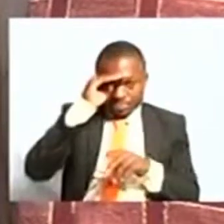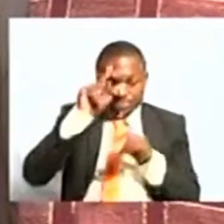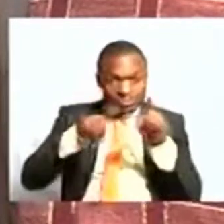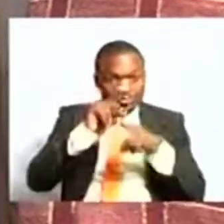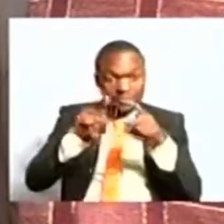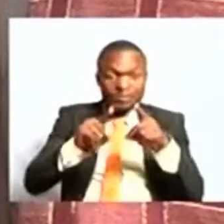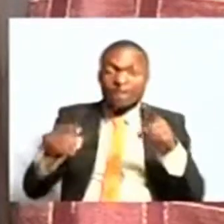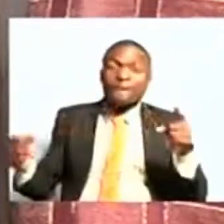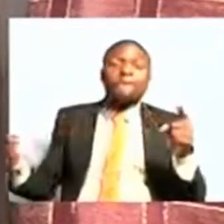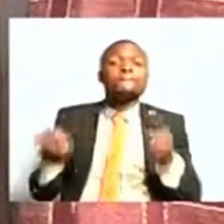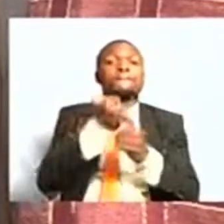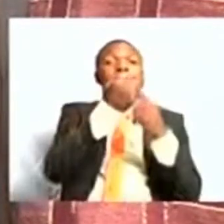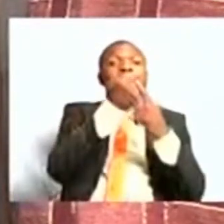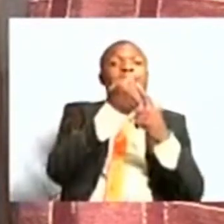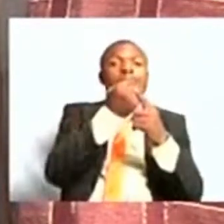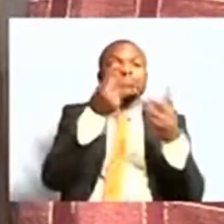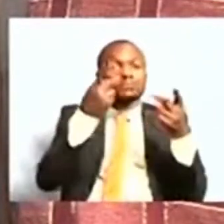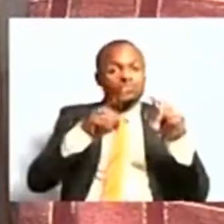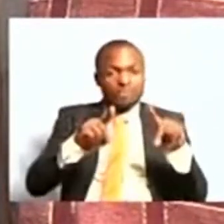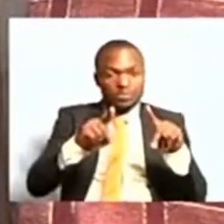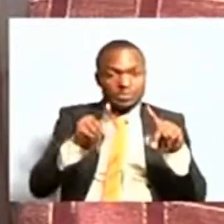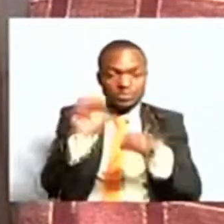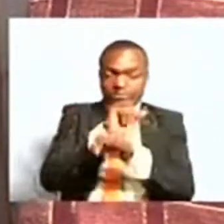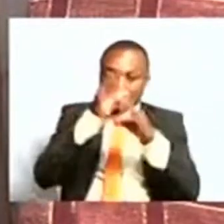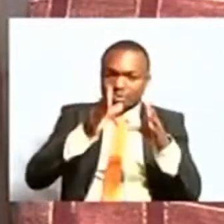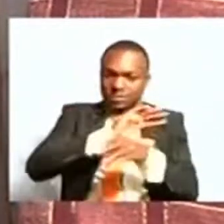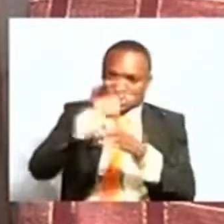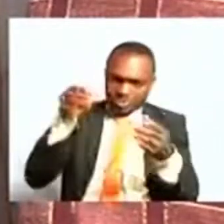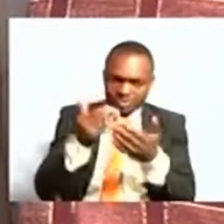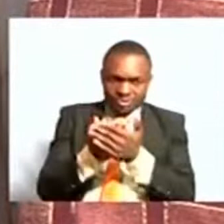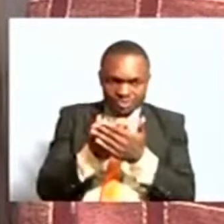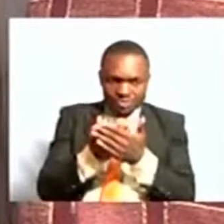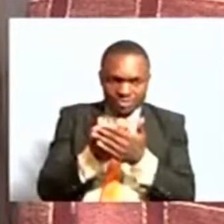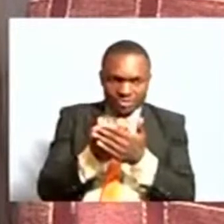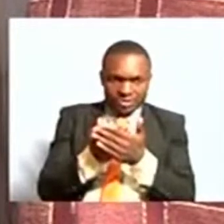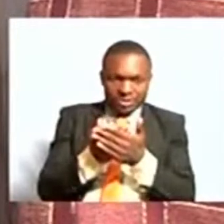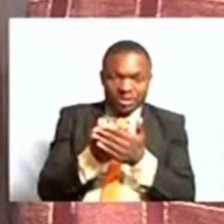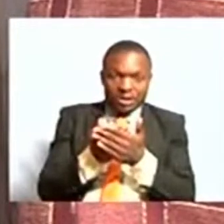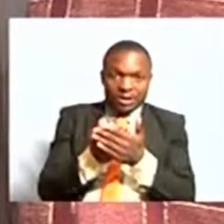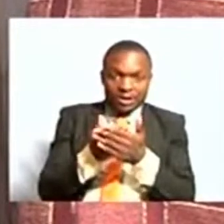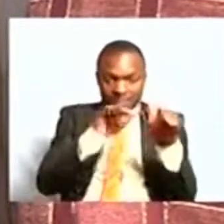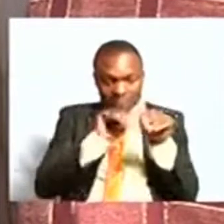down while they are drunk. So everybody should ensure that they avoid using the